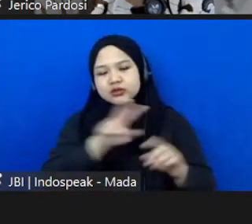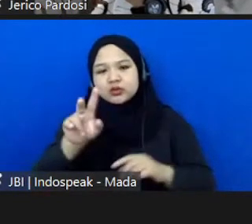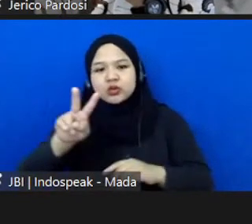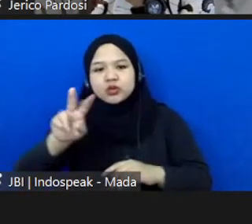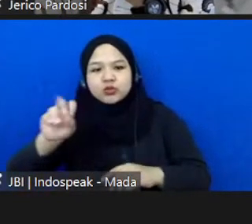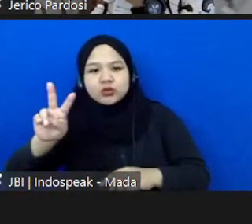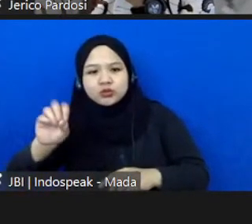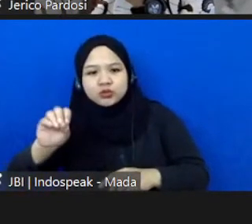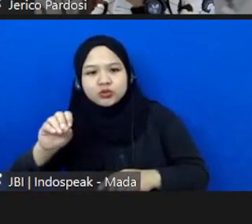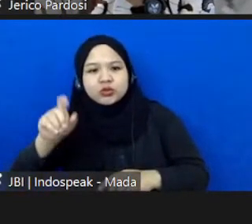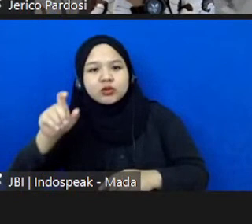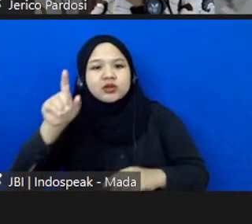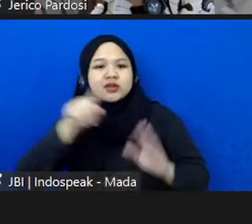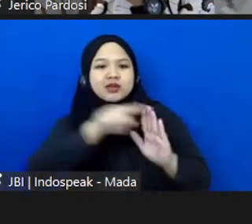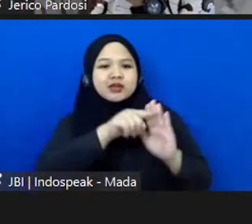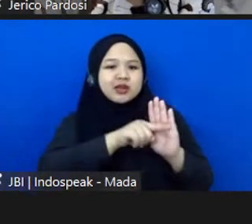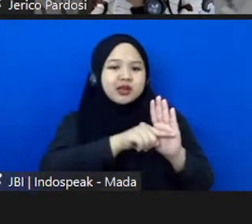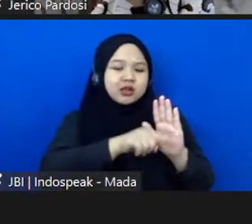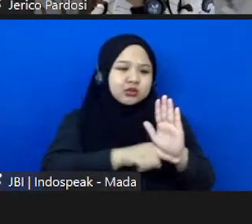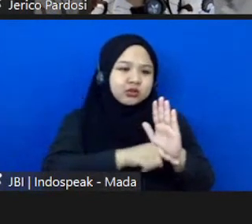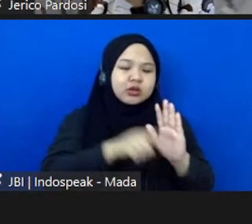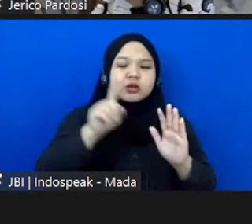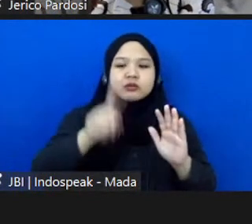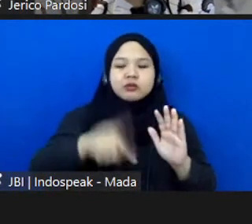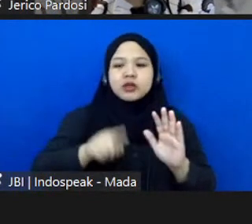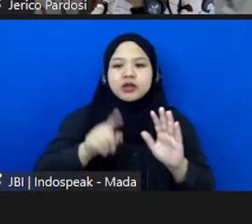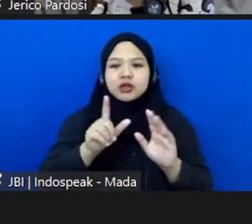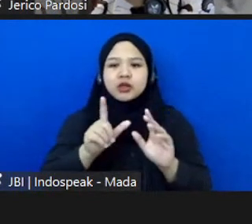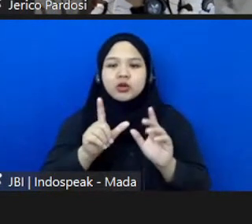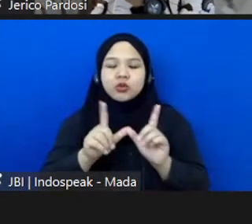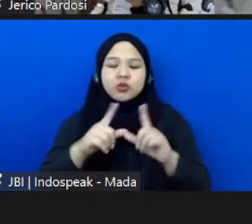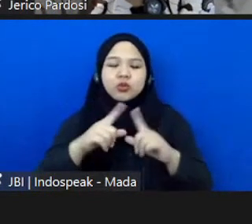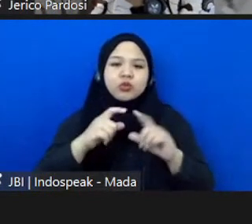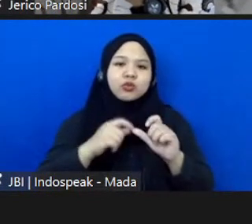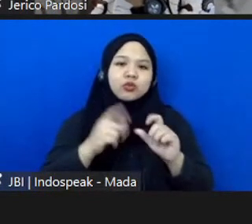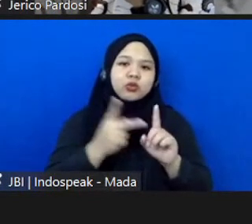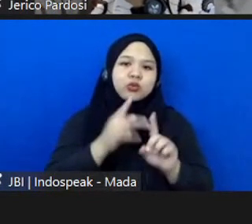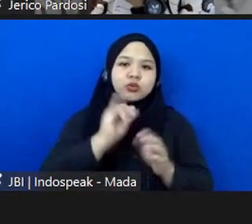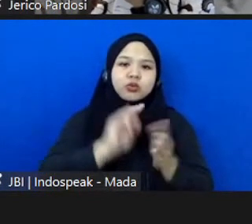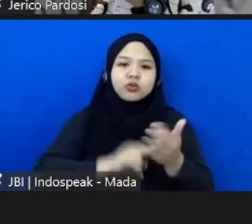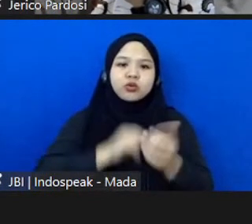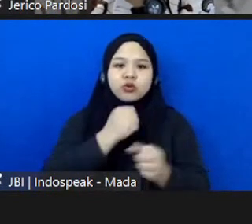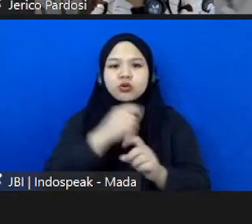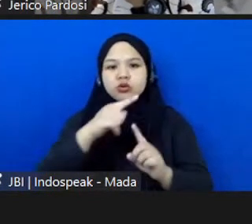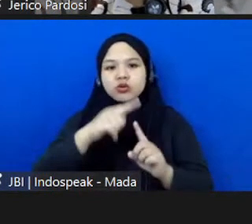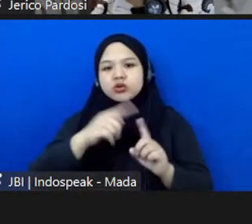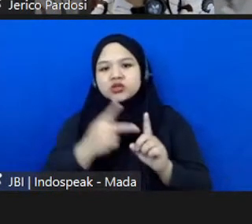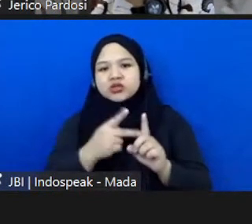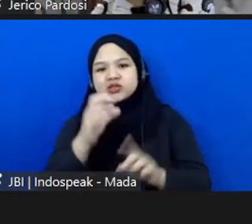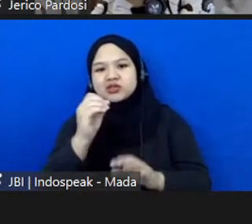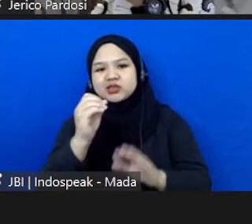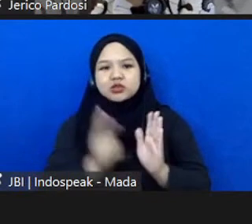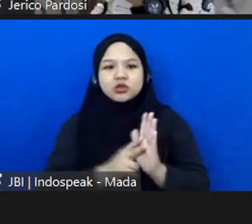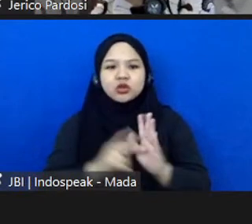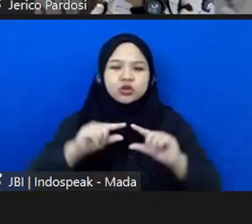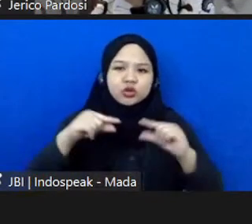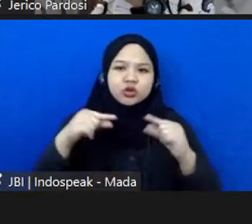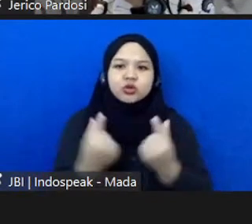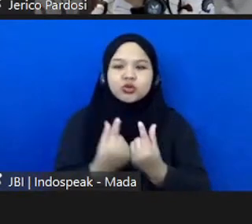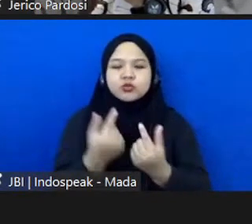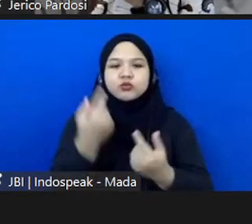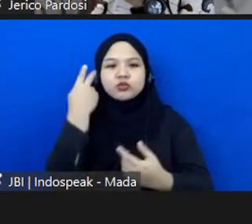using Washington Group Disability Statistic. I'm trying to estimate the prevalence of older person who need long-term